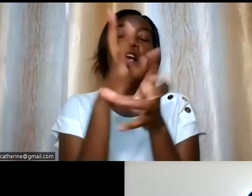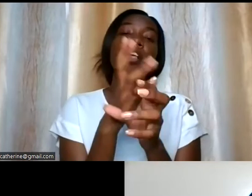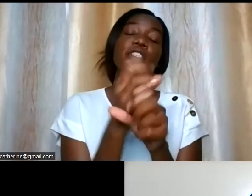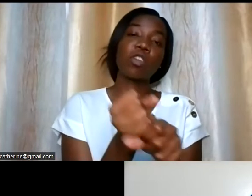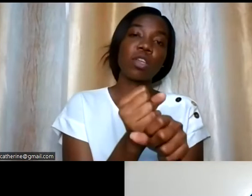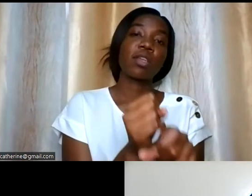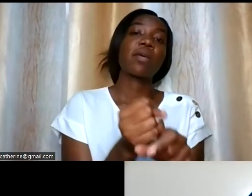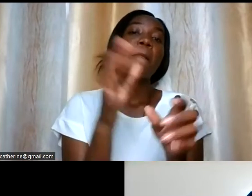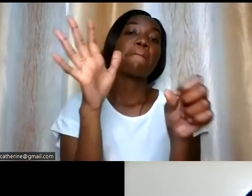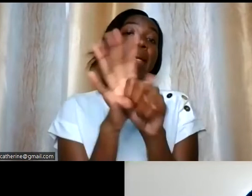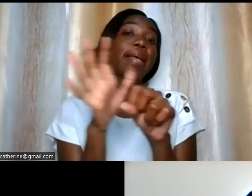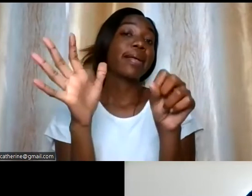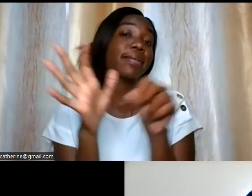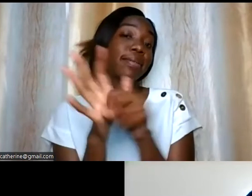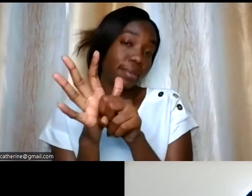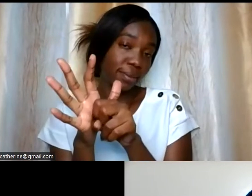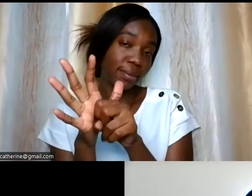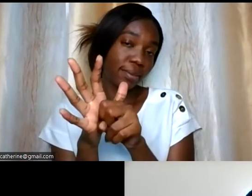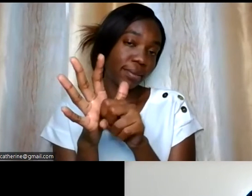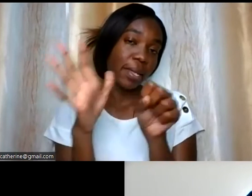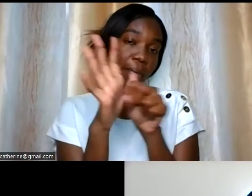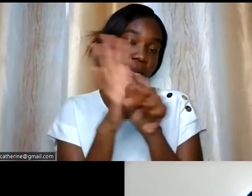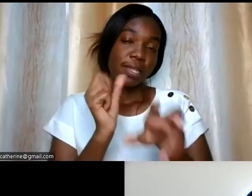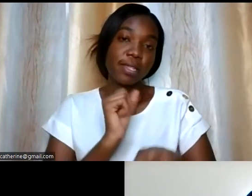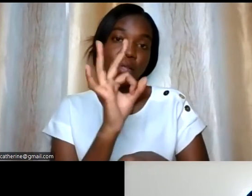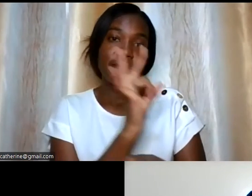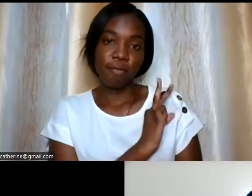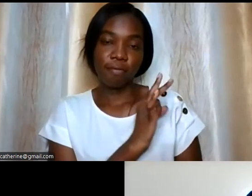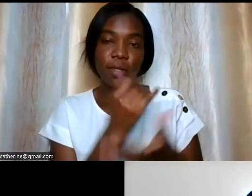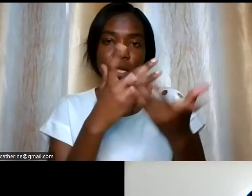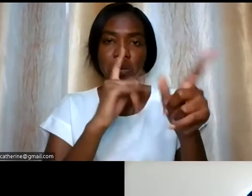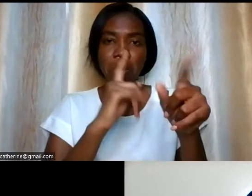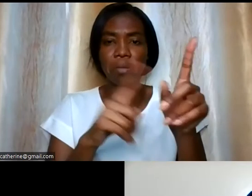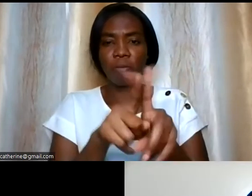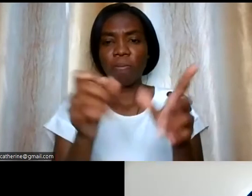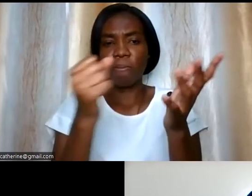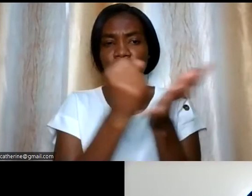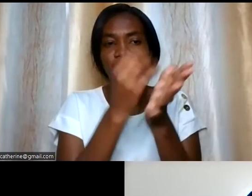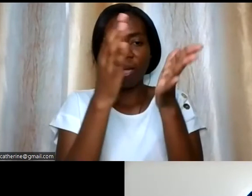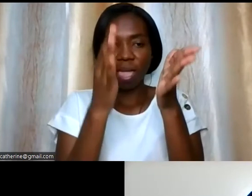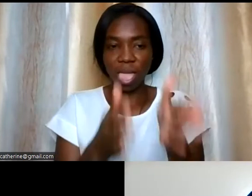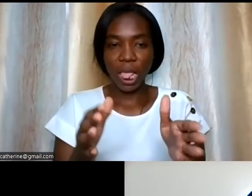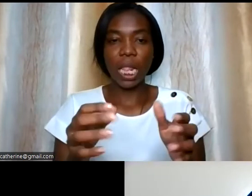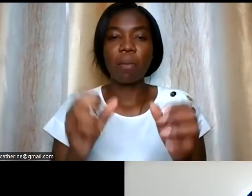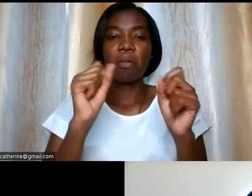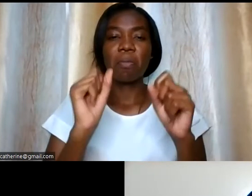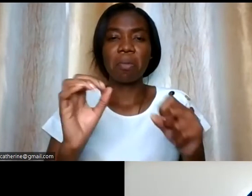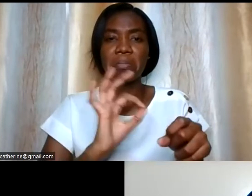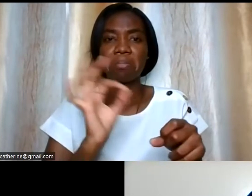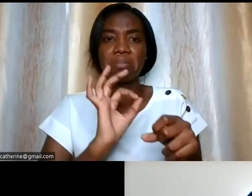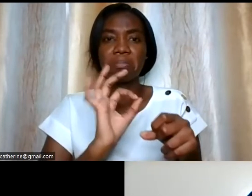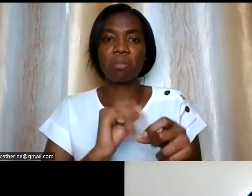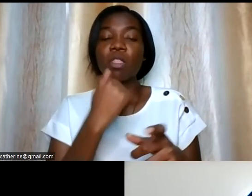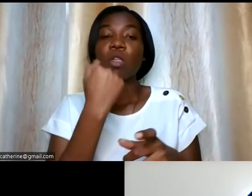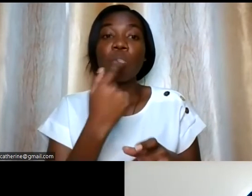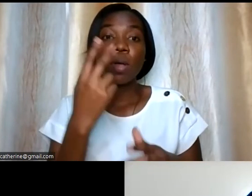many of the staffing, at times even the employers, get to wonder who oversees the